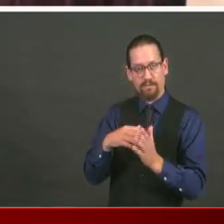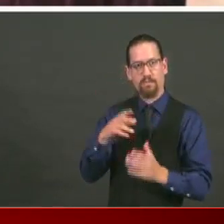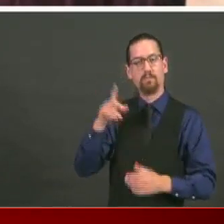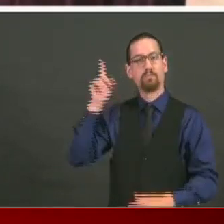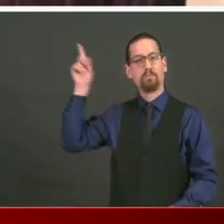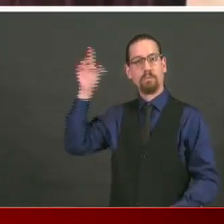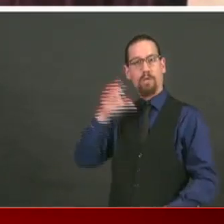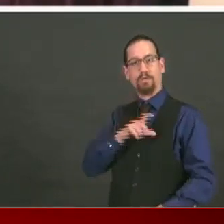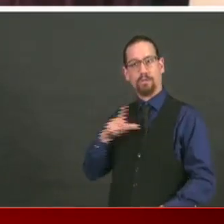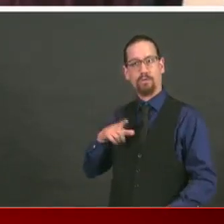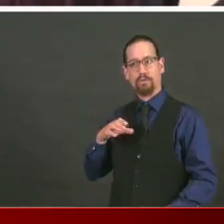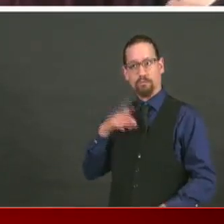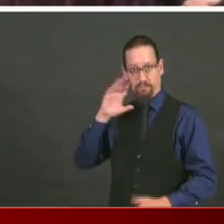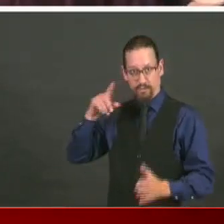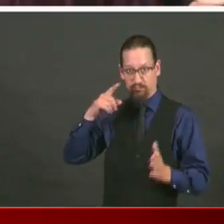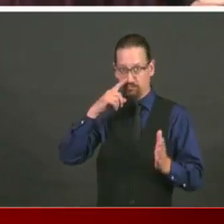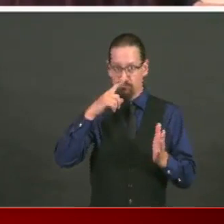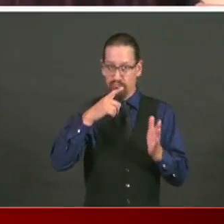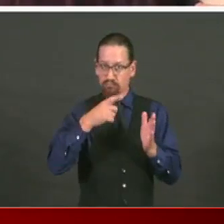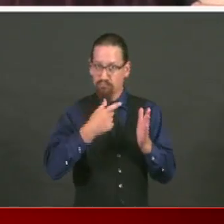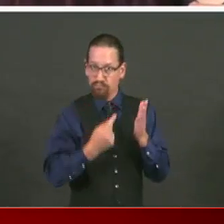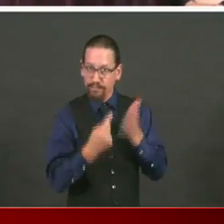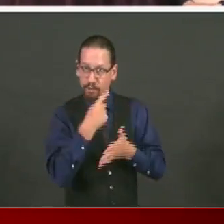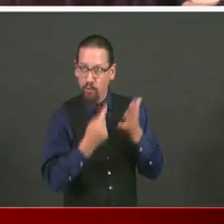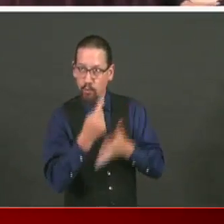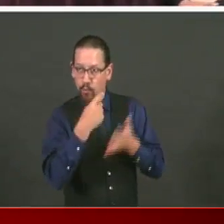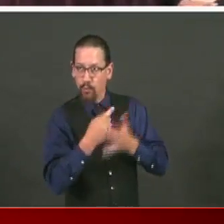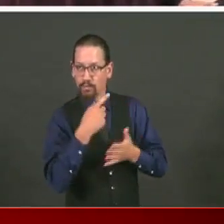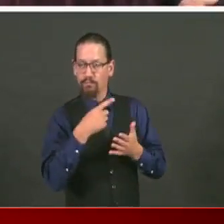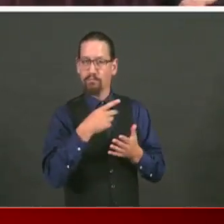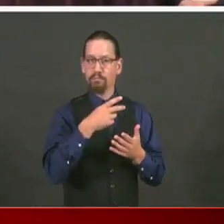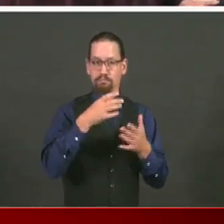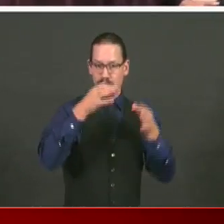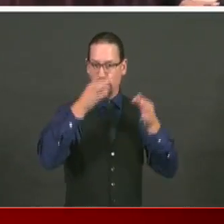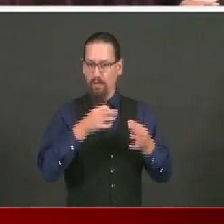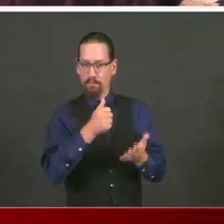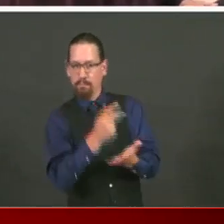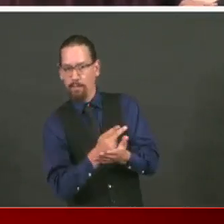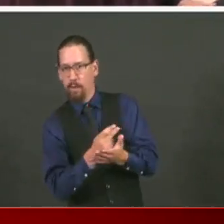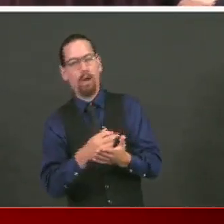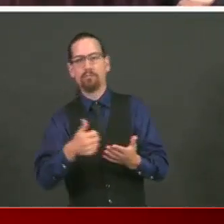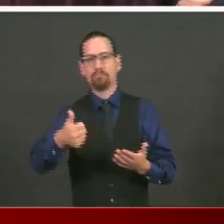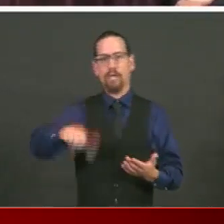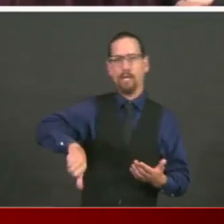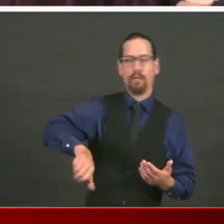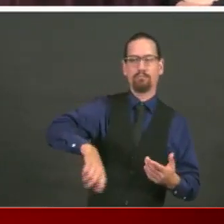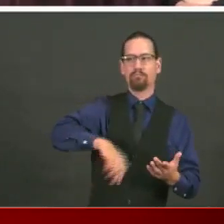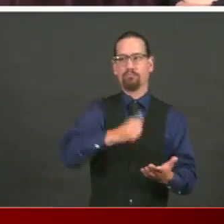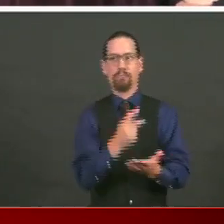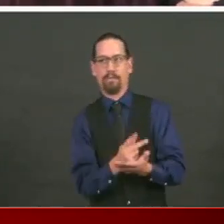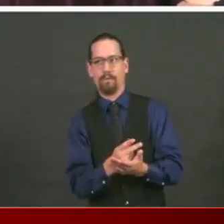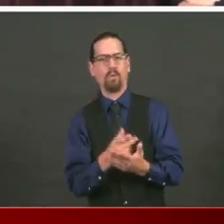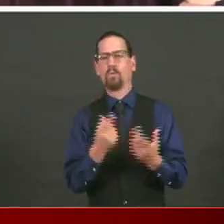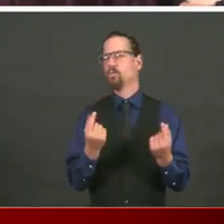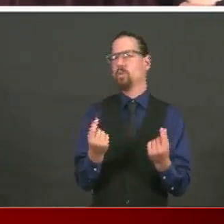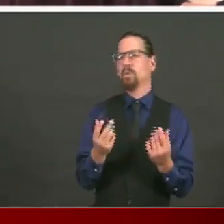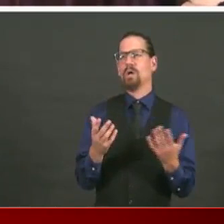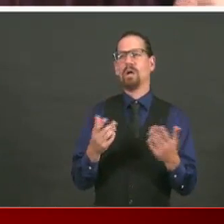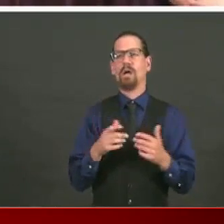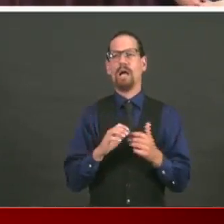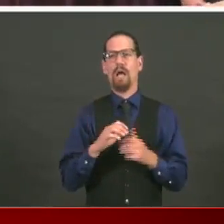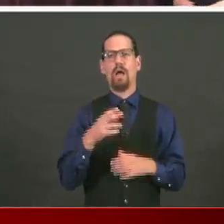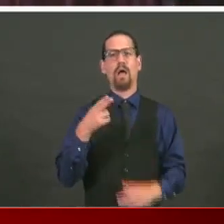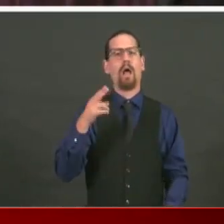an, again, it gets into picking winners and losers here. You talked about food, hospitality, retail. What about the hair salon? What about the marketing